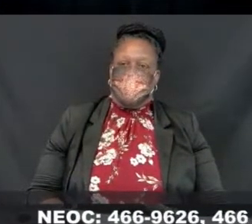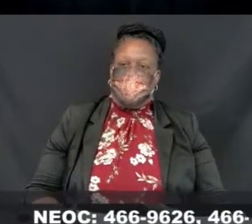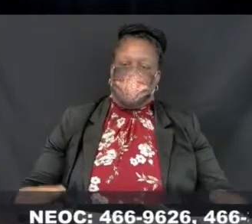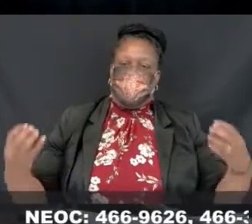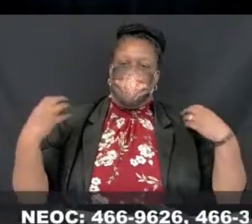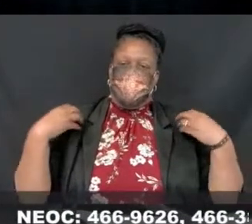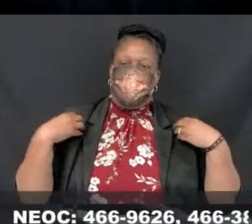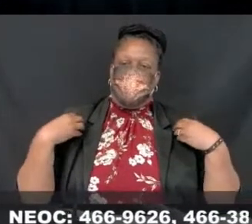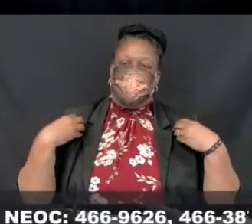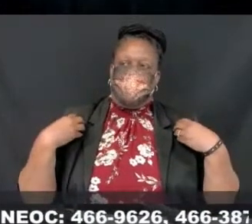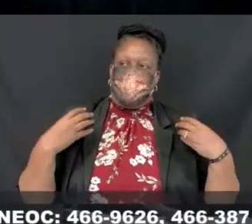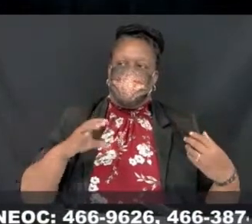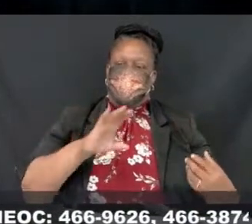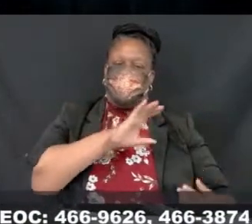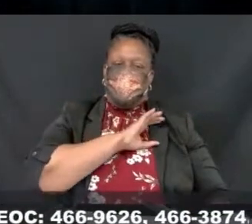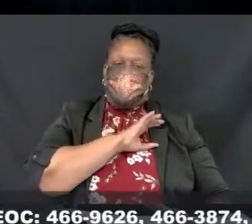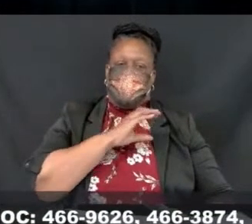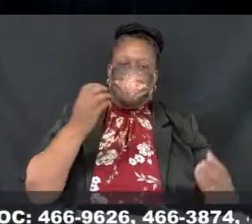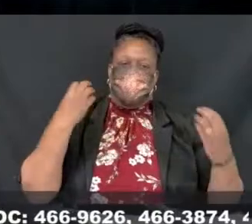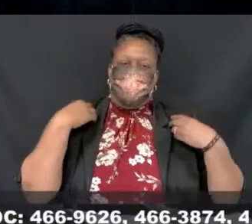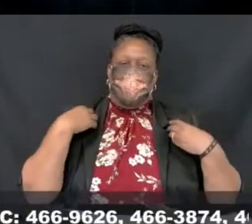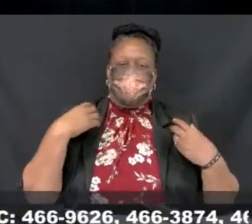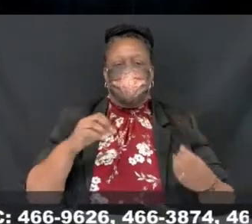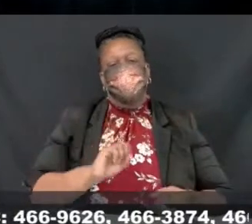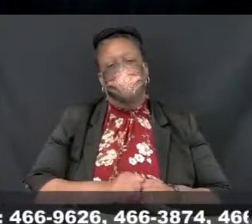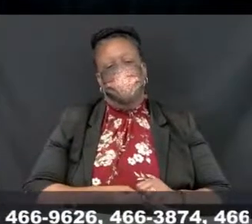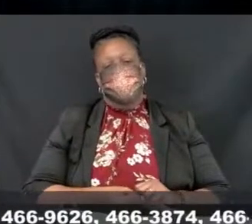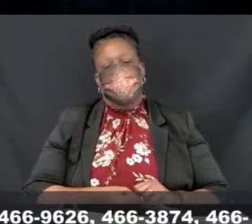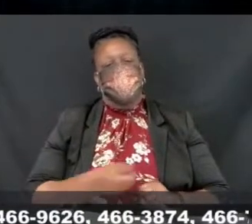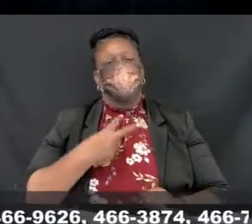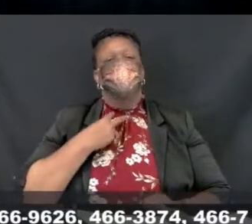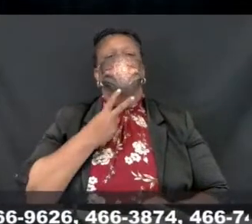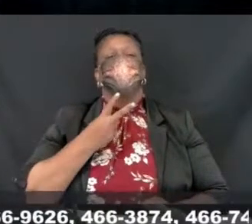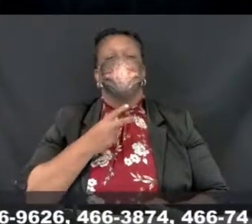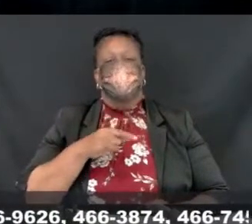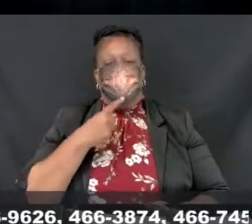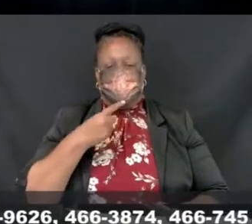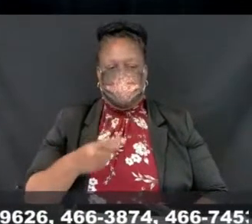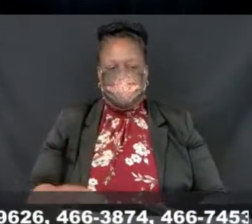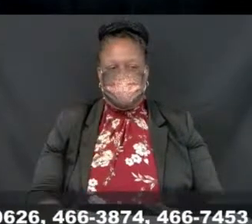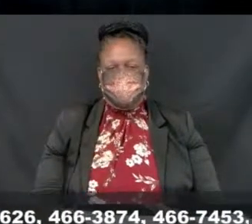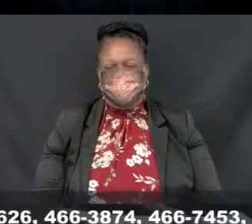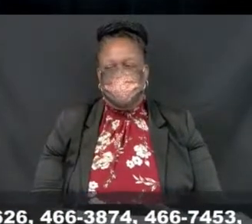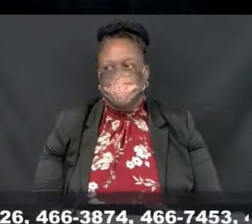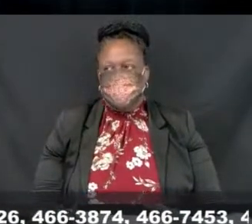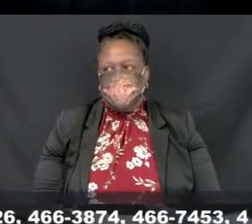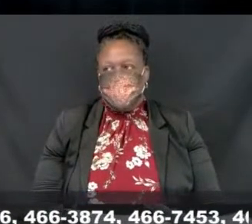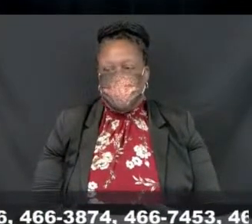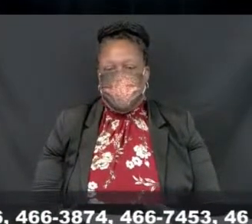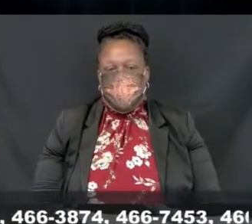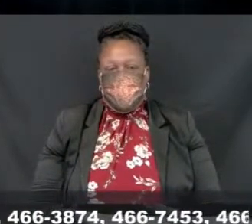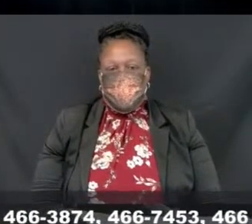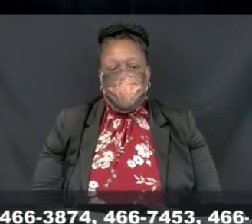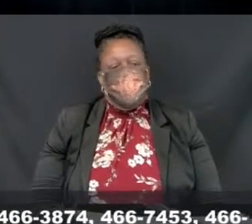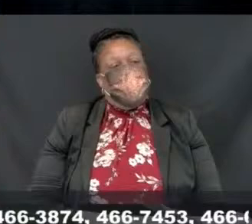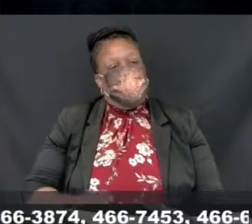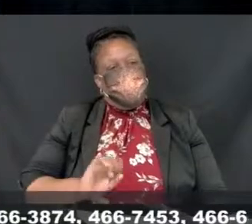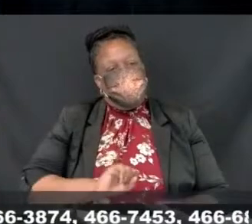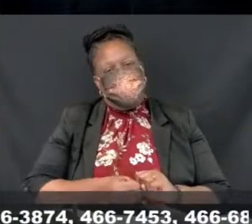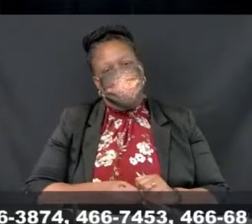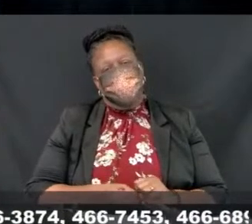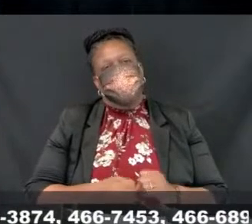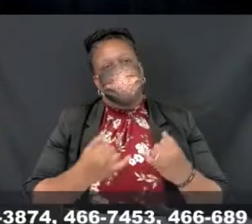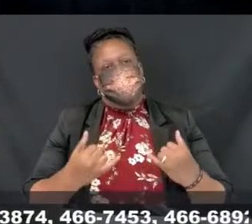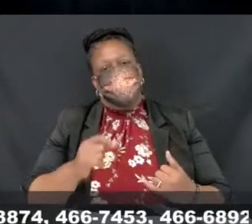Superintendent? So in the first wave, let's look at the first wave. So we had the confirmation of the